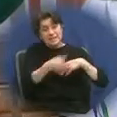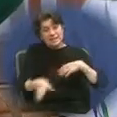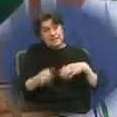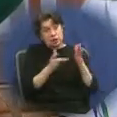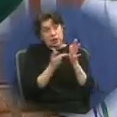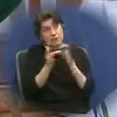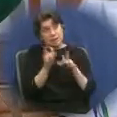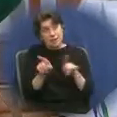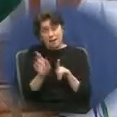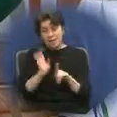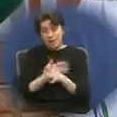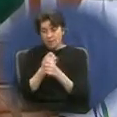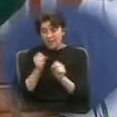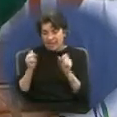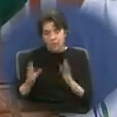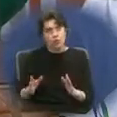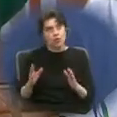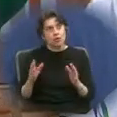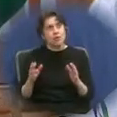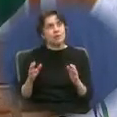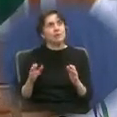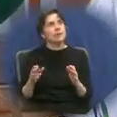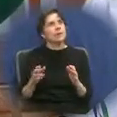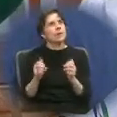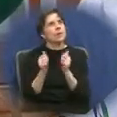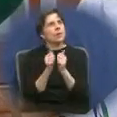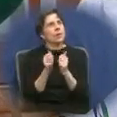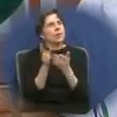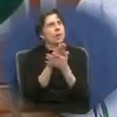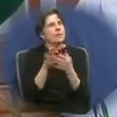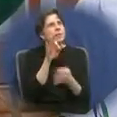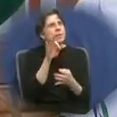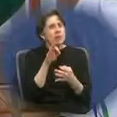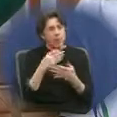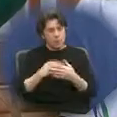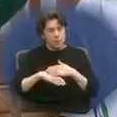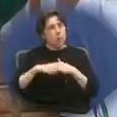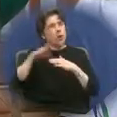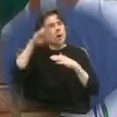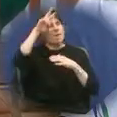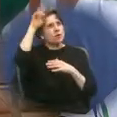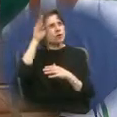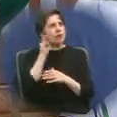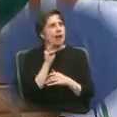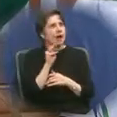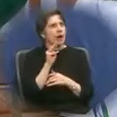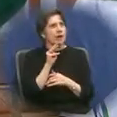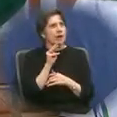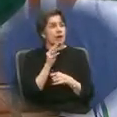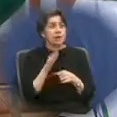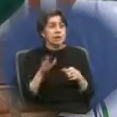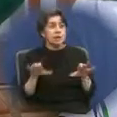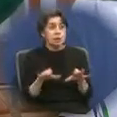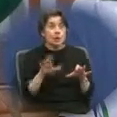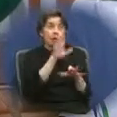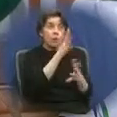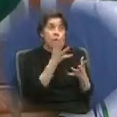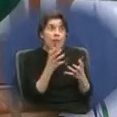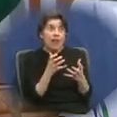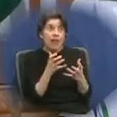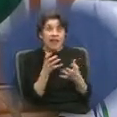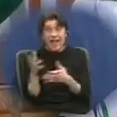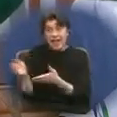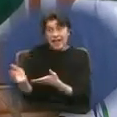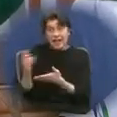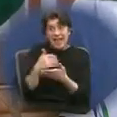our Savior and Redeemer, incarnate by the Holy Spirit and born of the Virgin. Fulfilling your will and gaining for you a holy